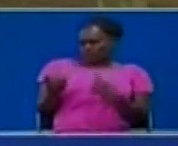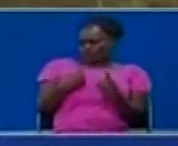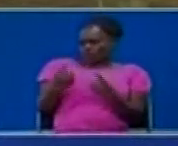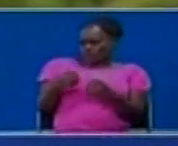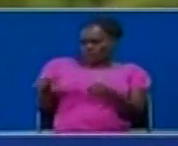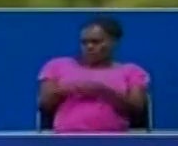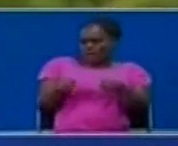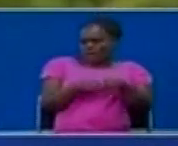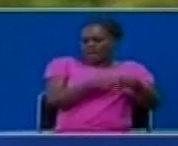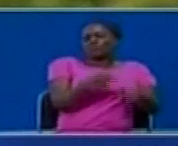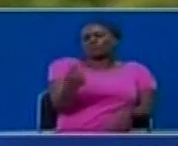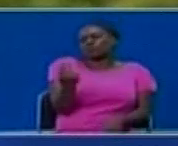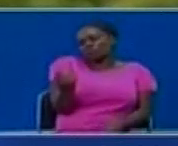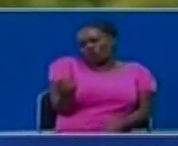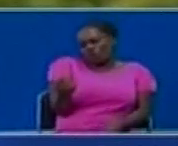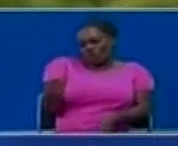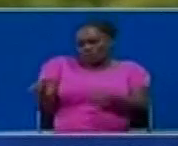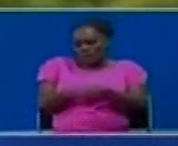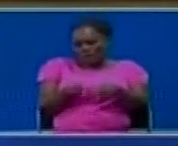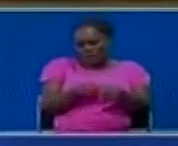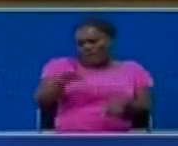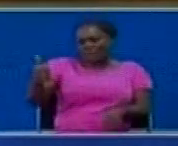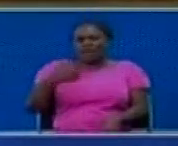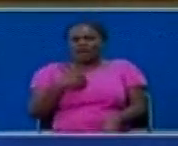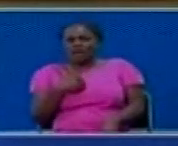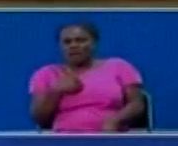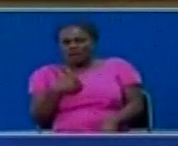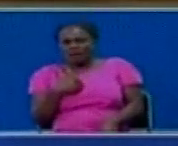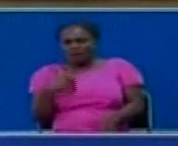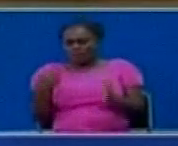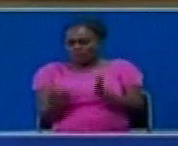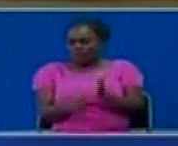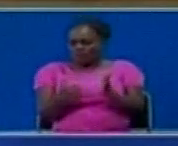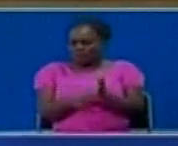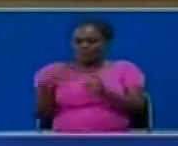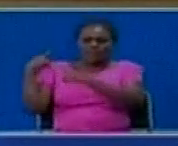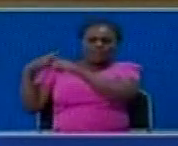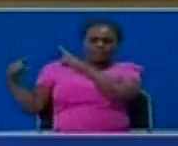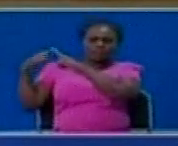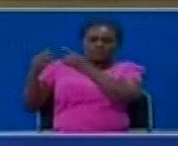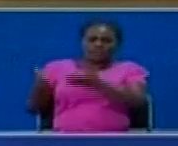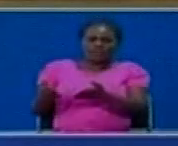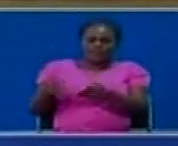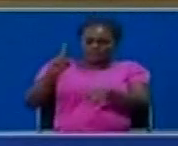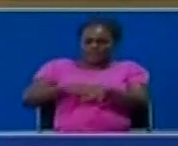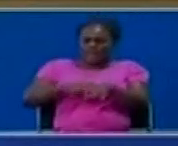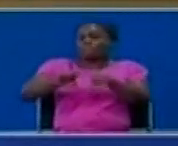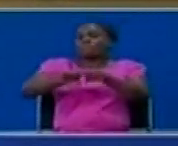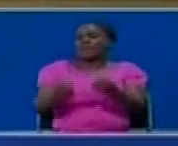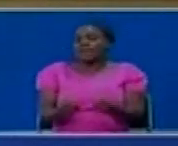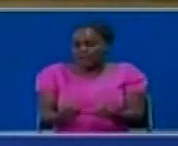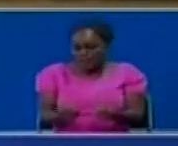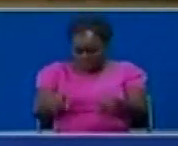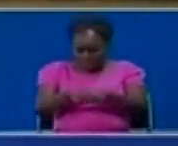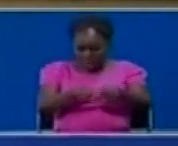pipe ndogo. Kwa maana hii pipe iko na wengine. Wengine ile matatizo tunakumbana naye, ni za ile mfereji imepasuka mahali.